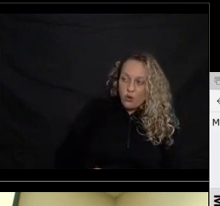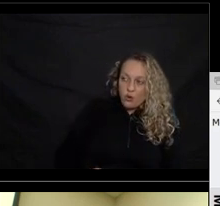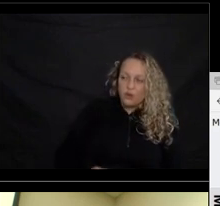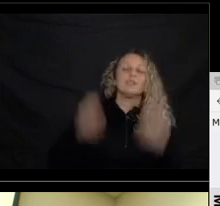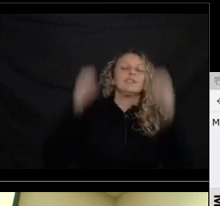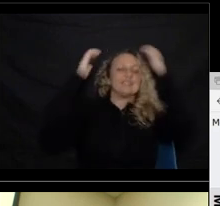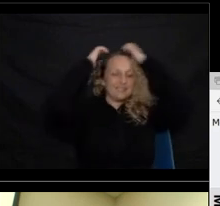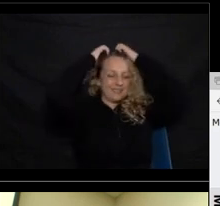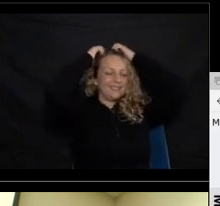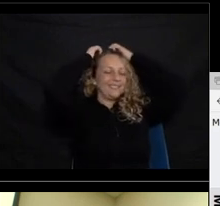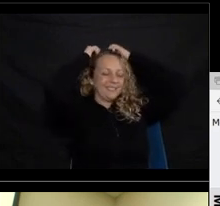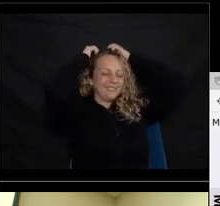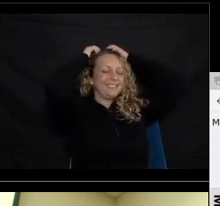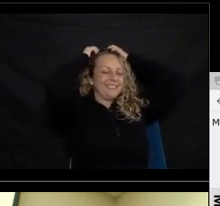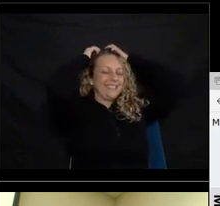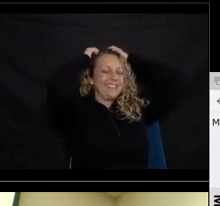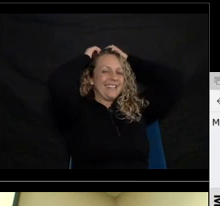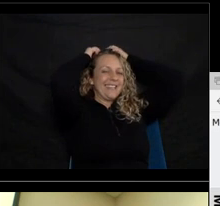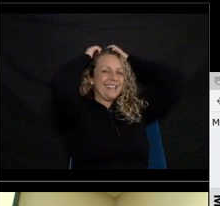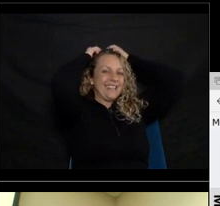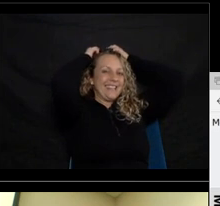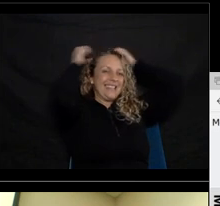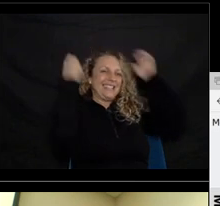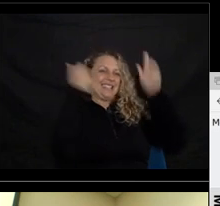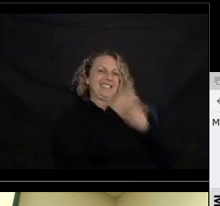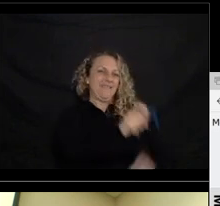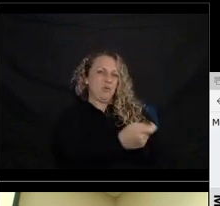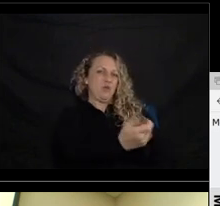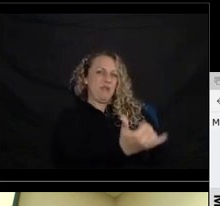He is there. He is self-muted right now.